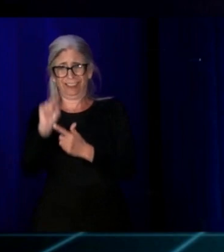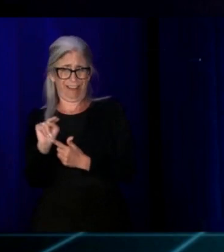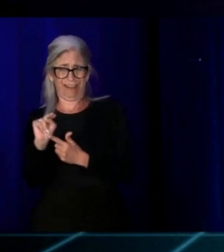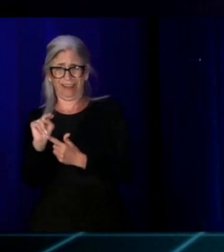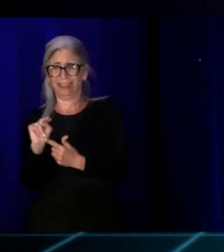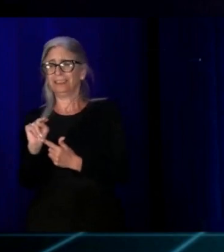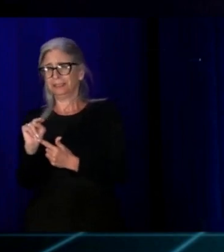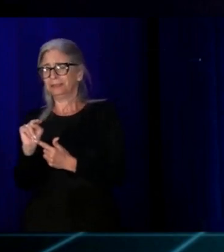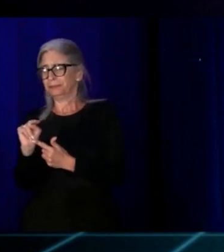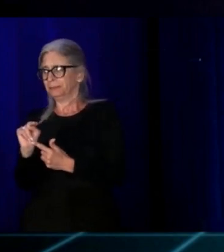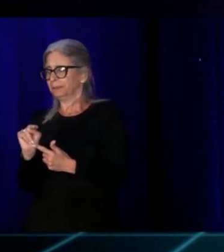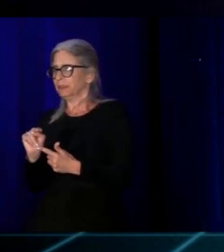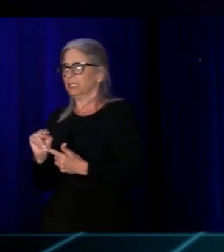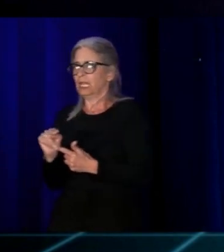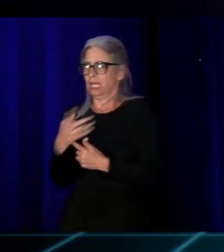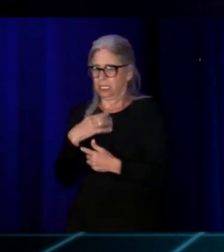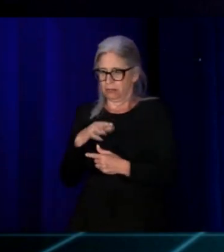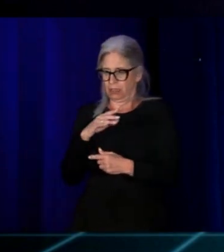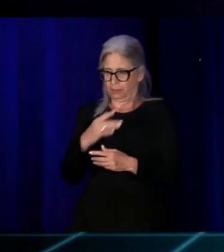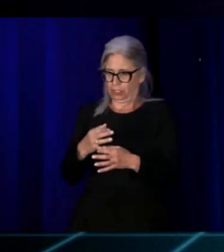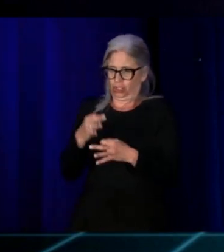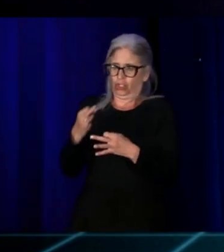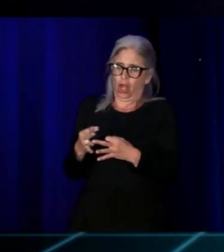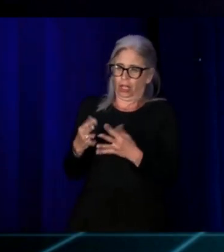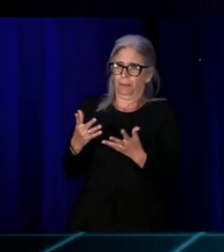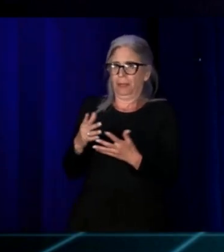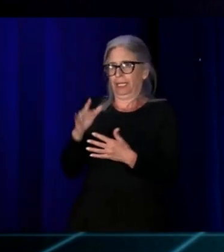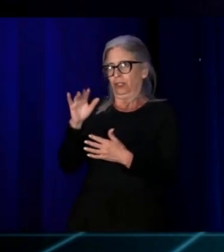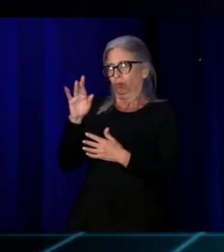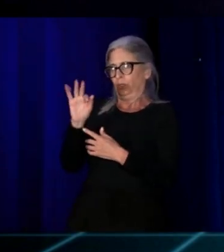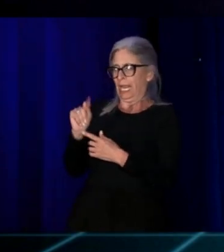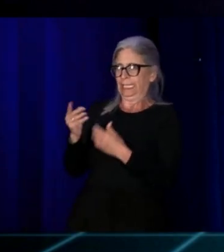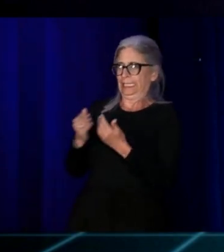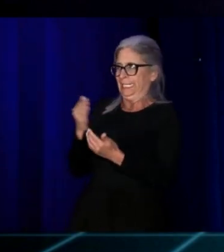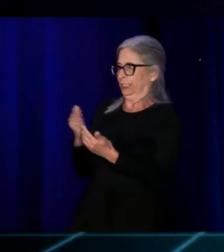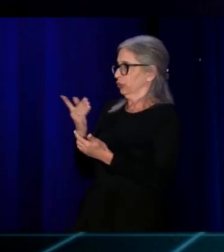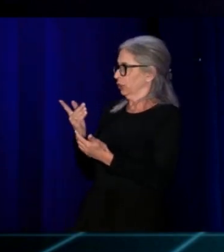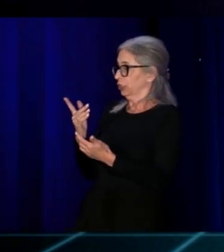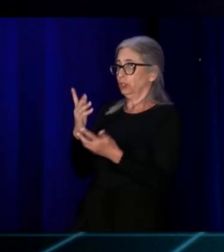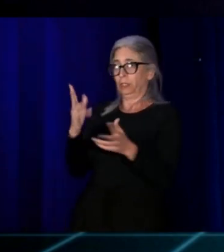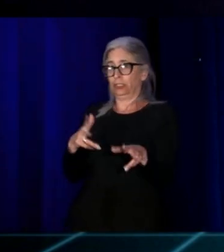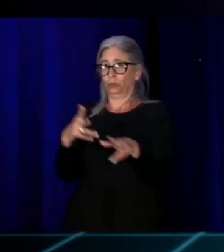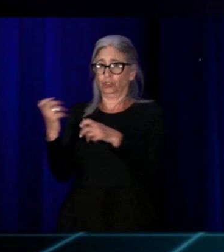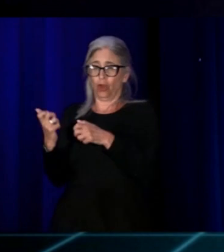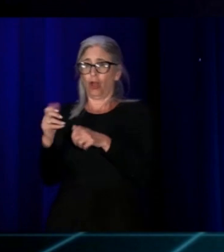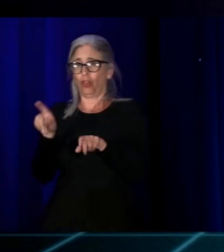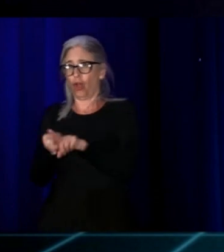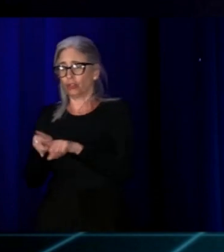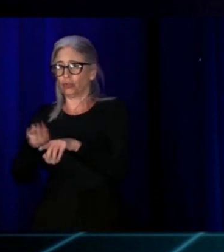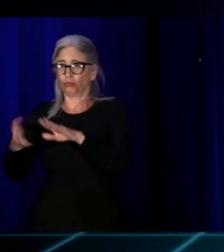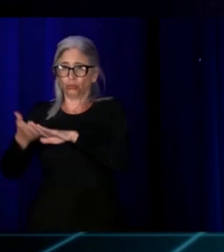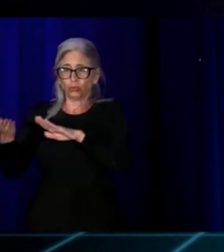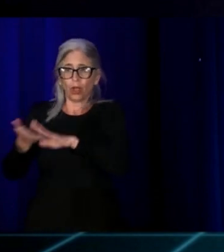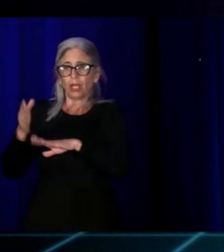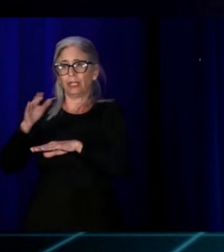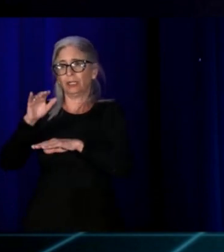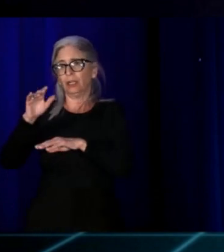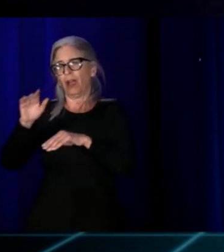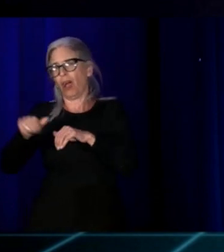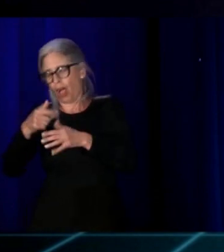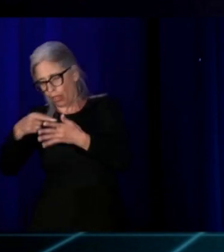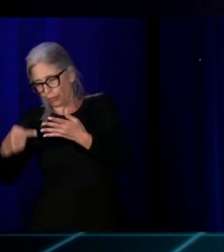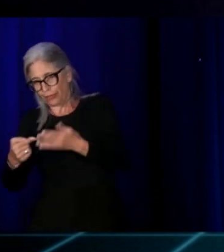npm install React to make it easier. Okay, you also have to install a few other things. Okay, and